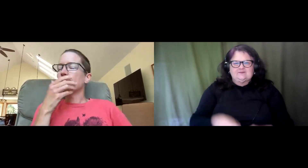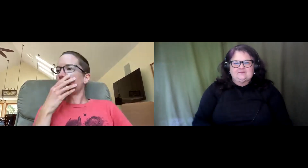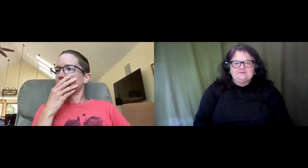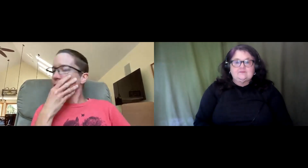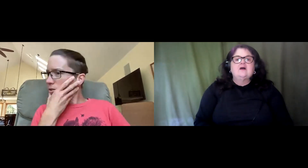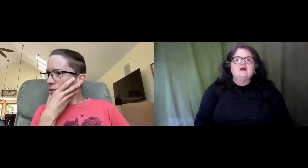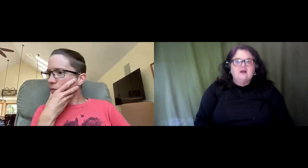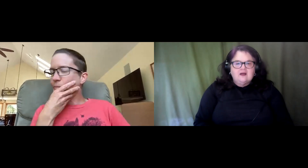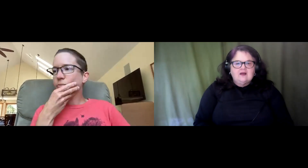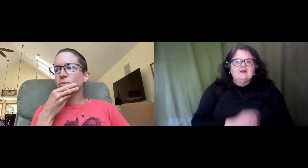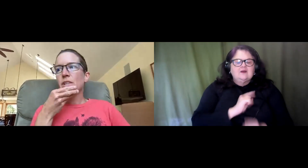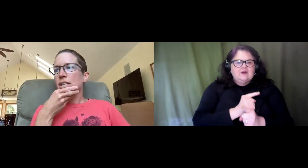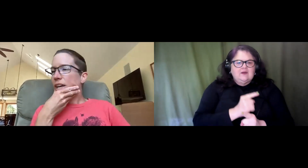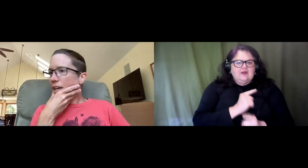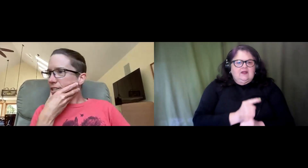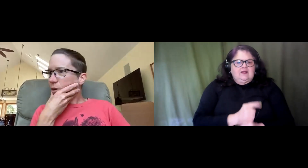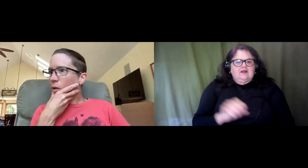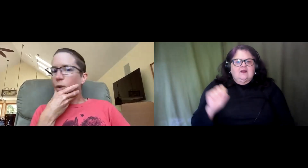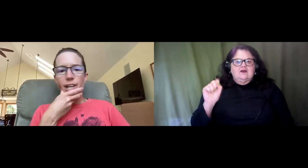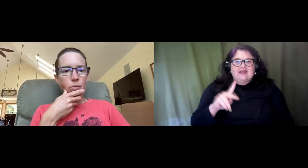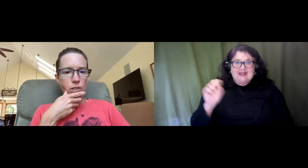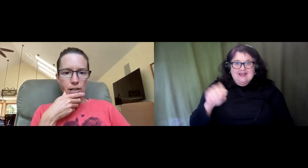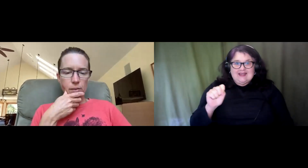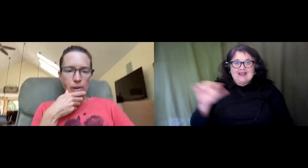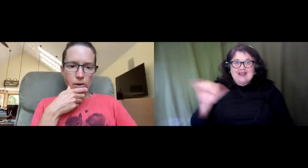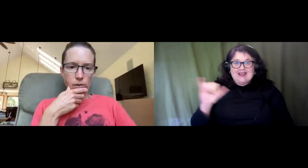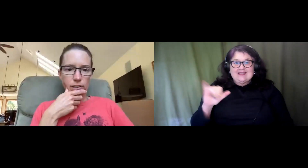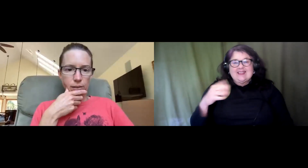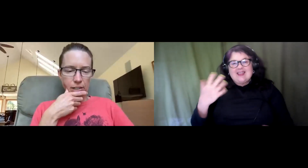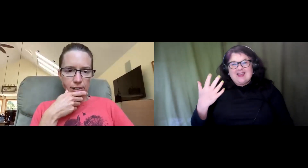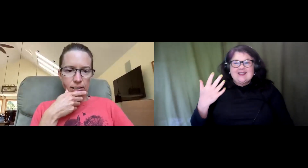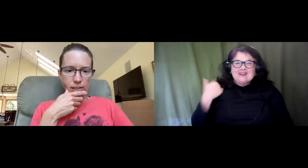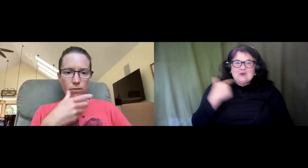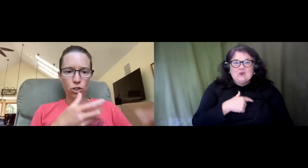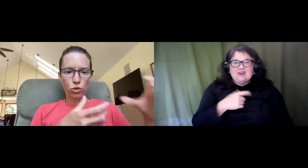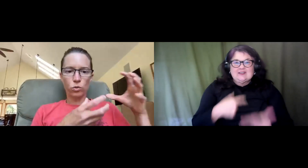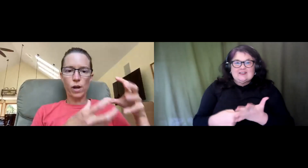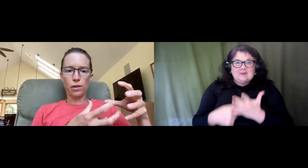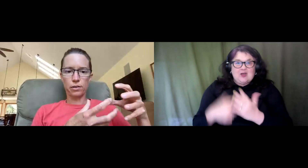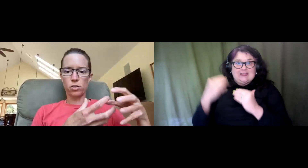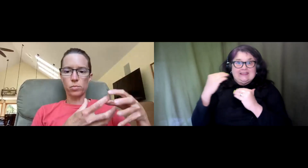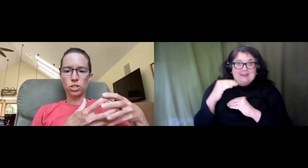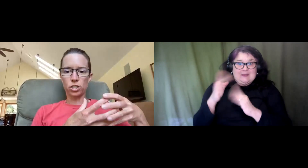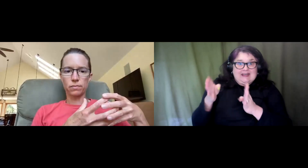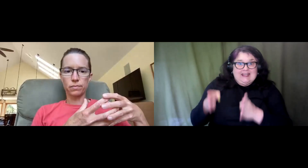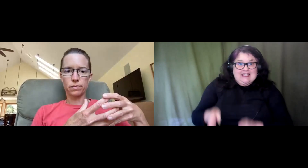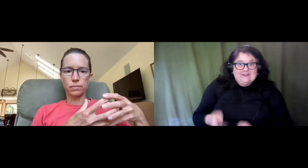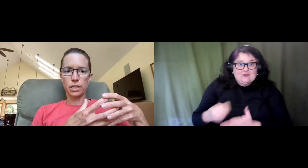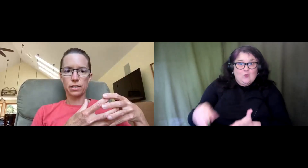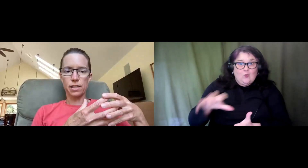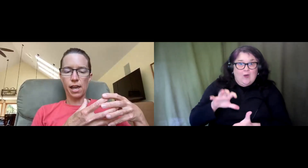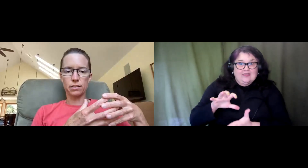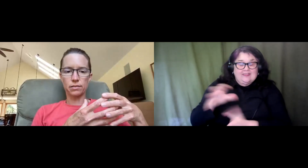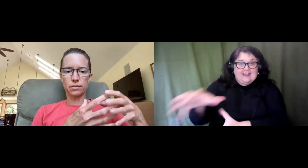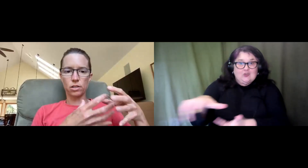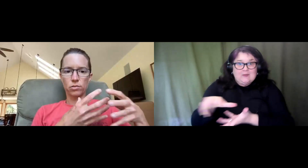Right, okay, so yeah, it's like on one hand, we're talking about limiting individual wealth accumulation,